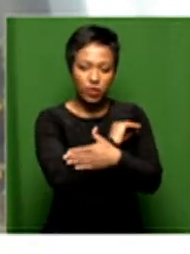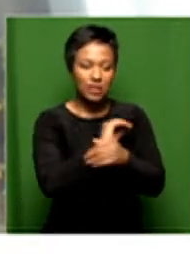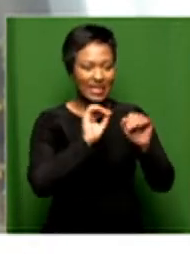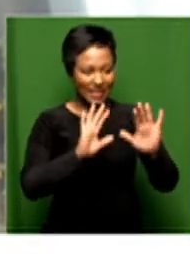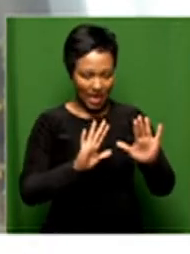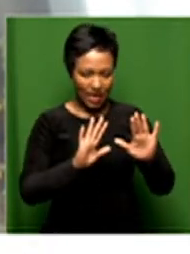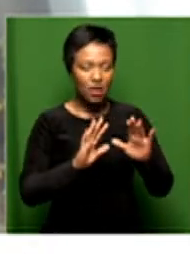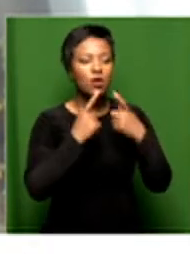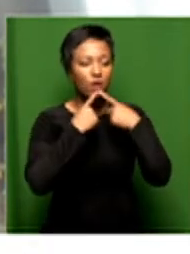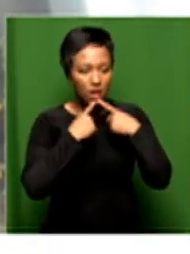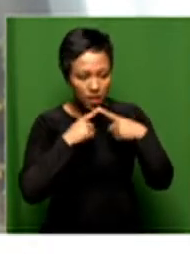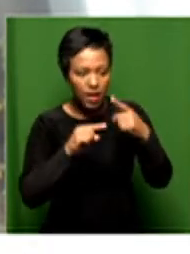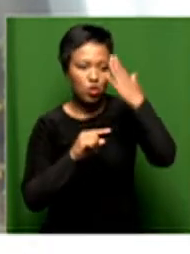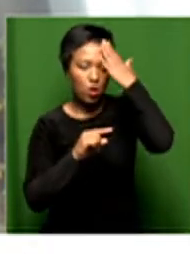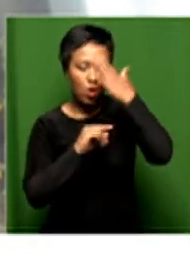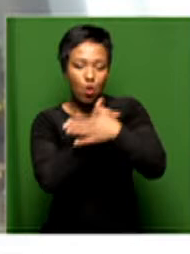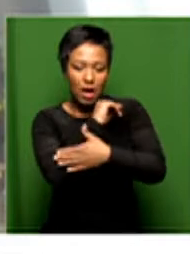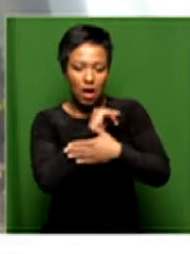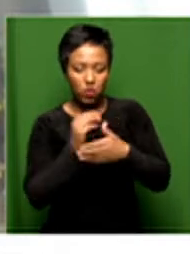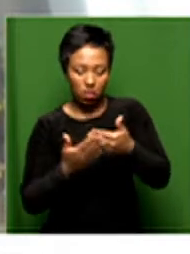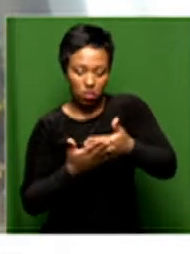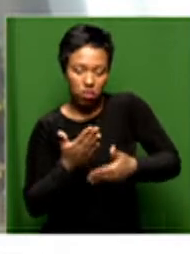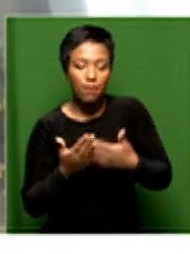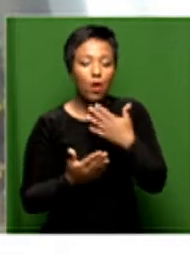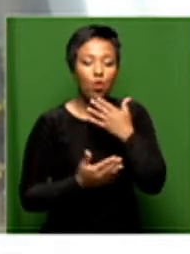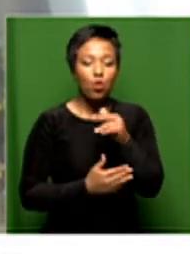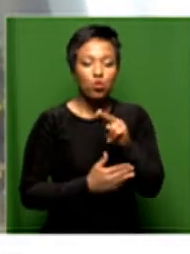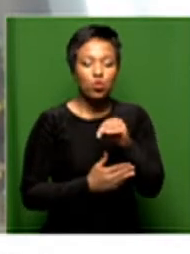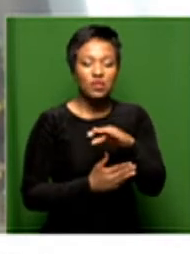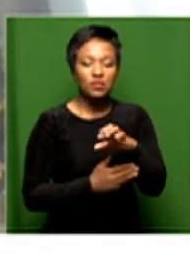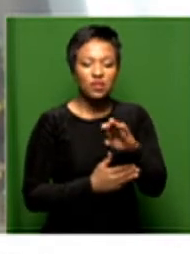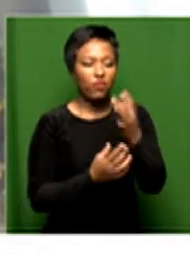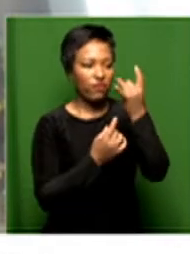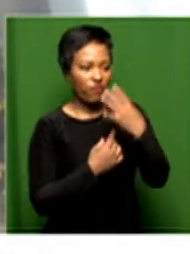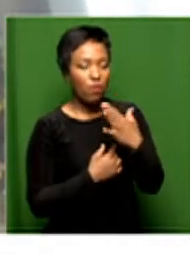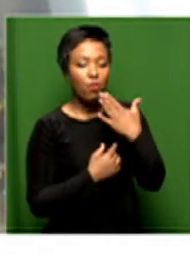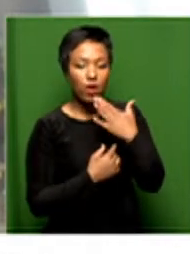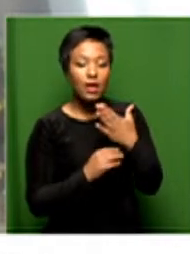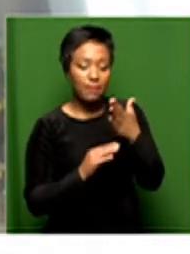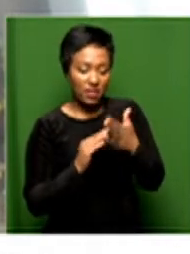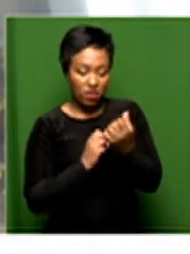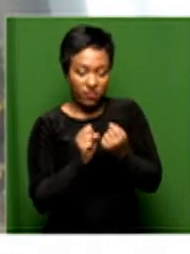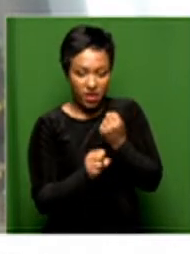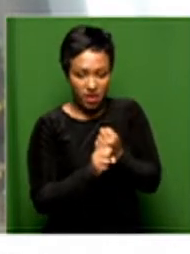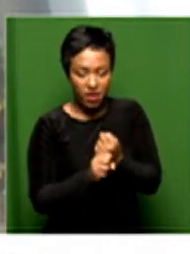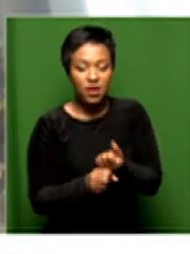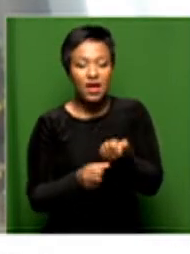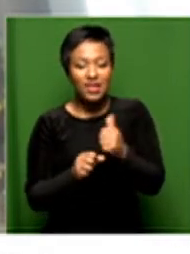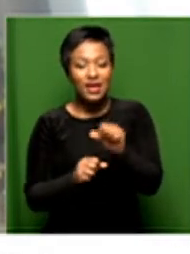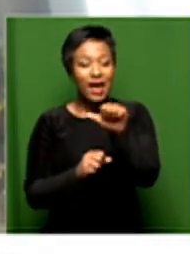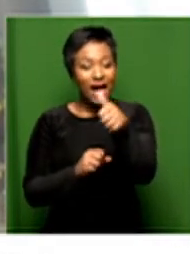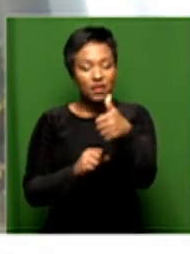declared, announced, and known very clearly to us and UNICEF by the end of this year, 2020, and subsequently the rest at some point